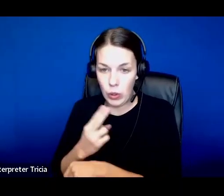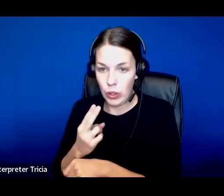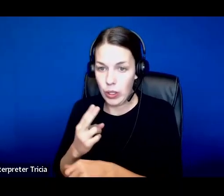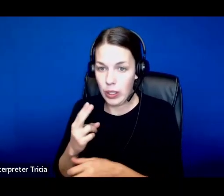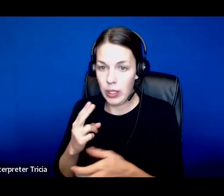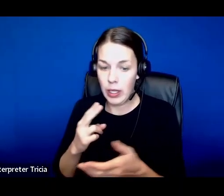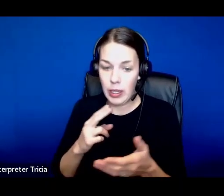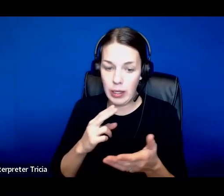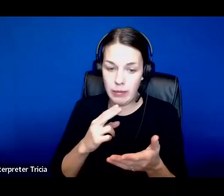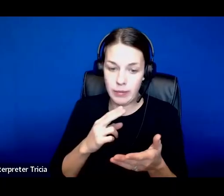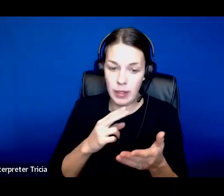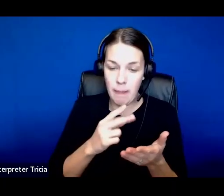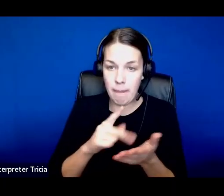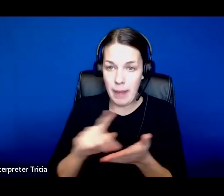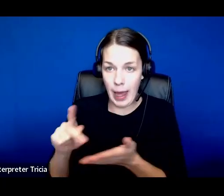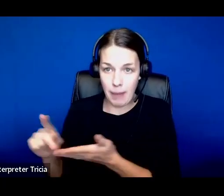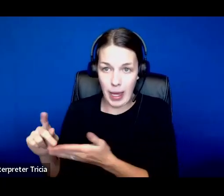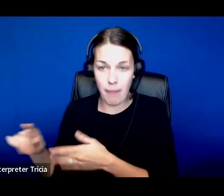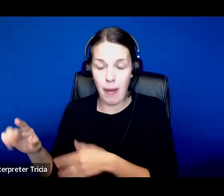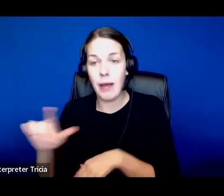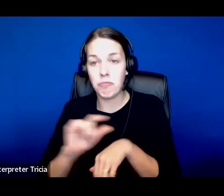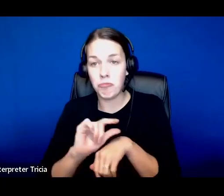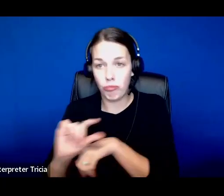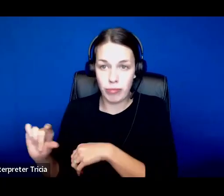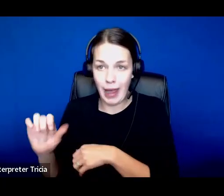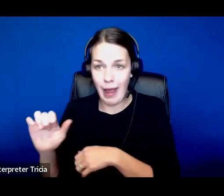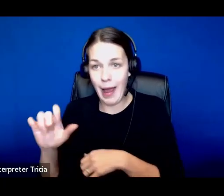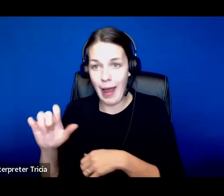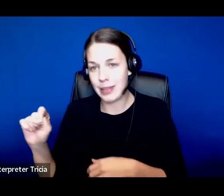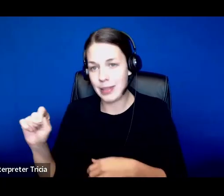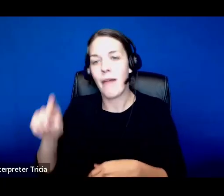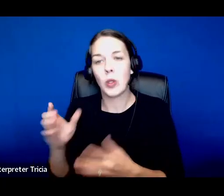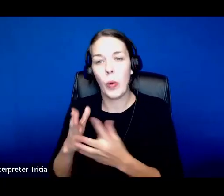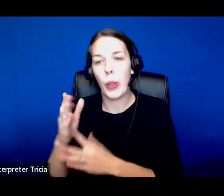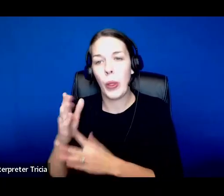bills, distribute your assets, it's got to go through probate to do it.